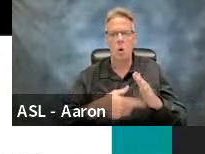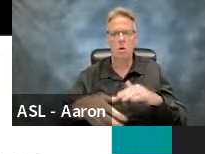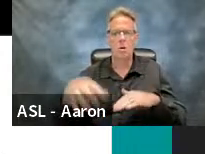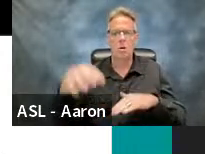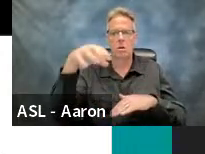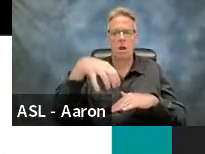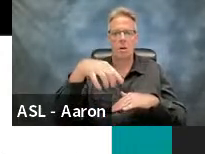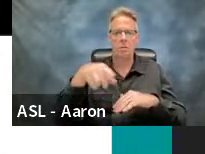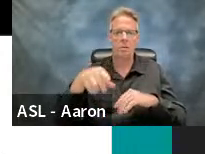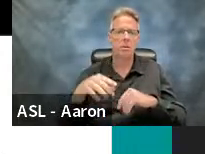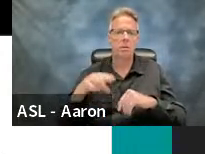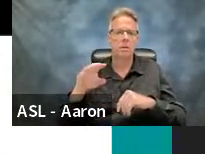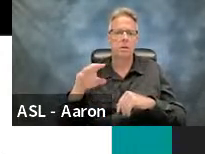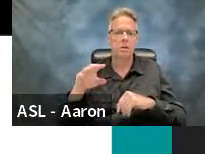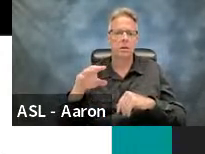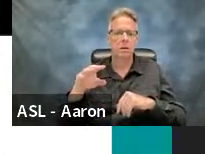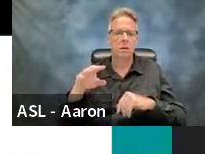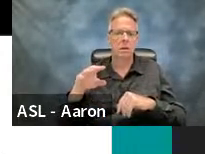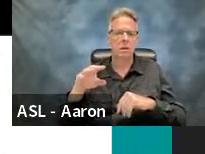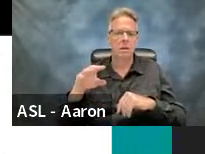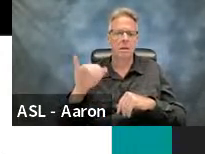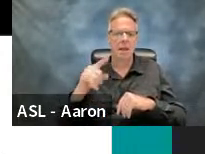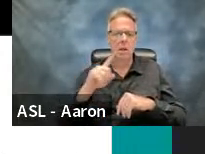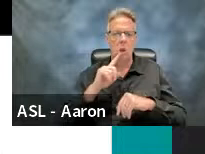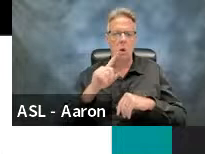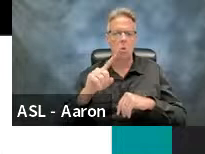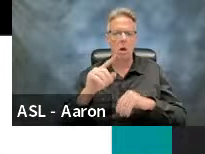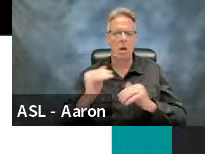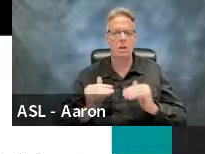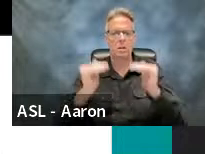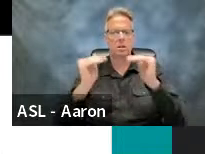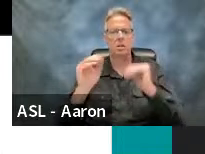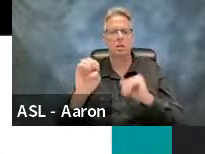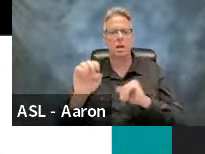BNSF. This is an elevated station.